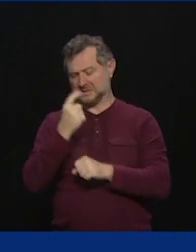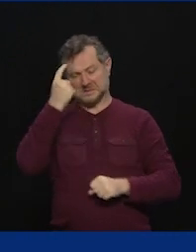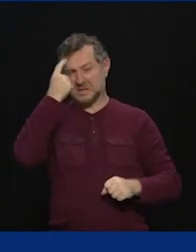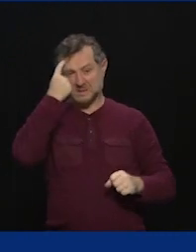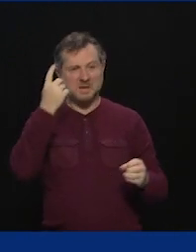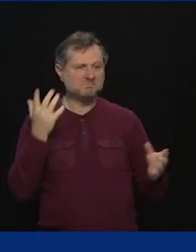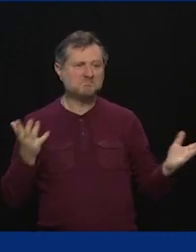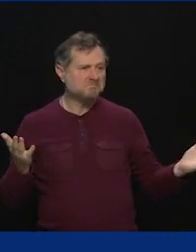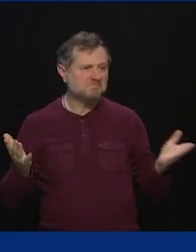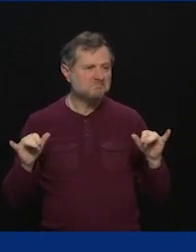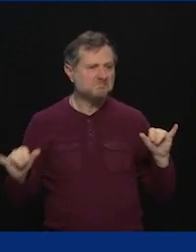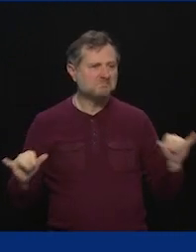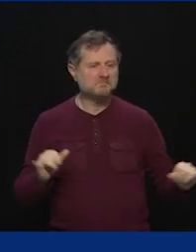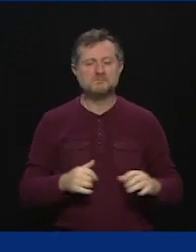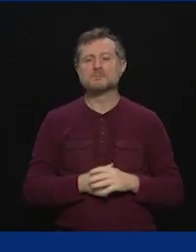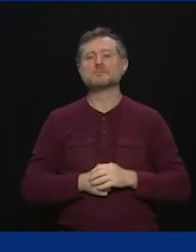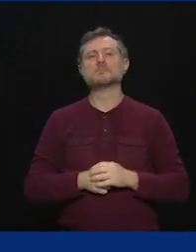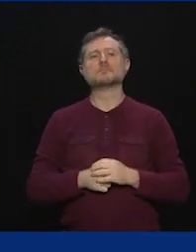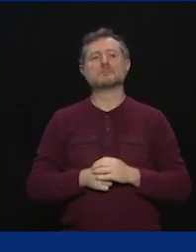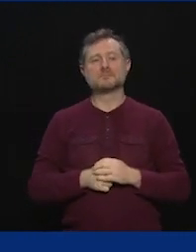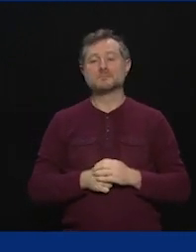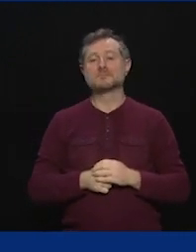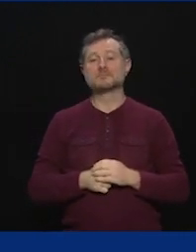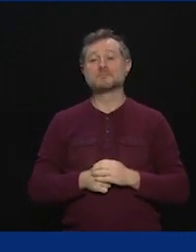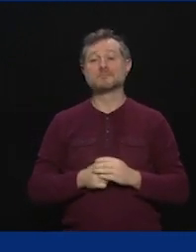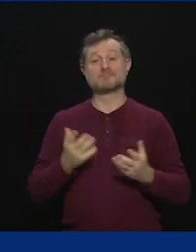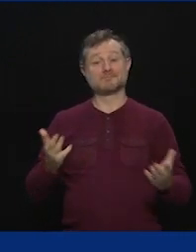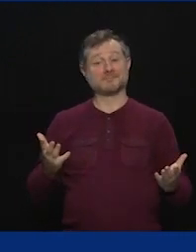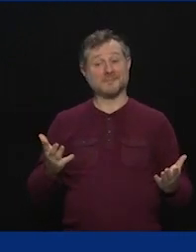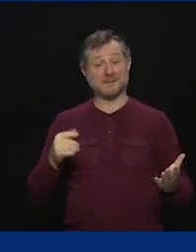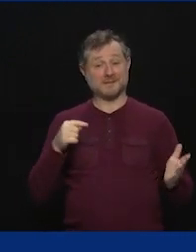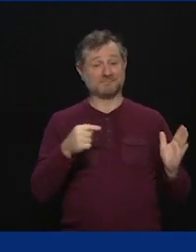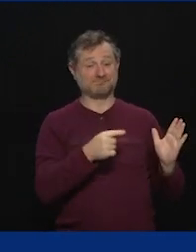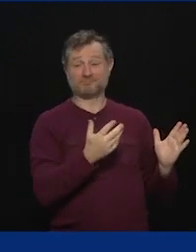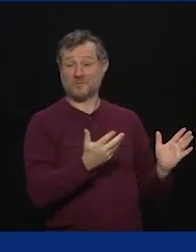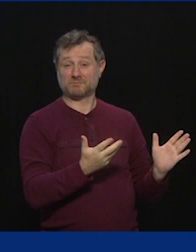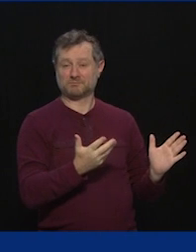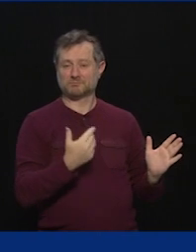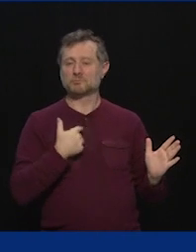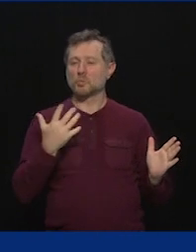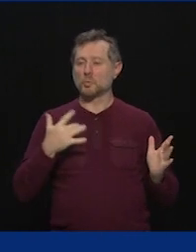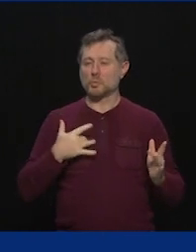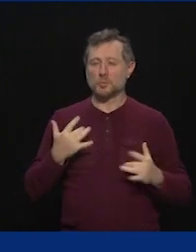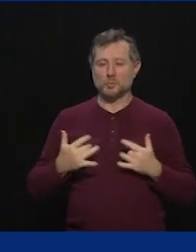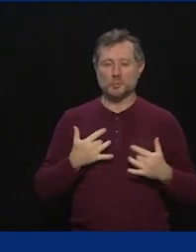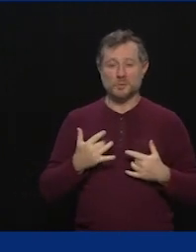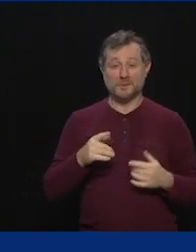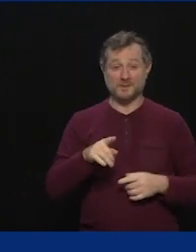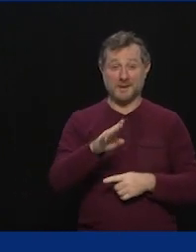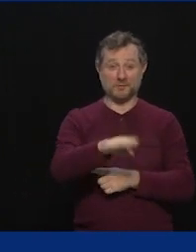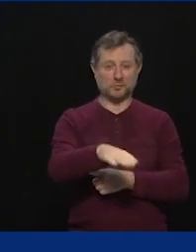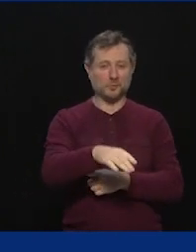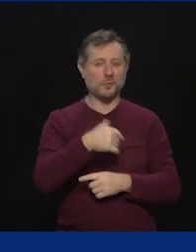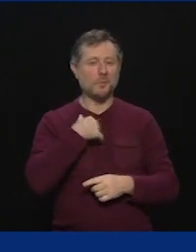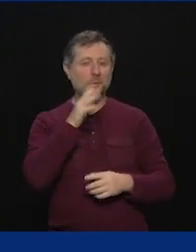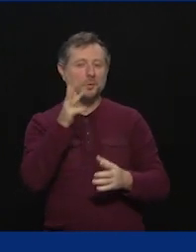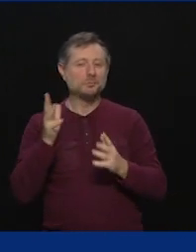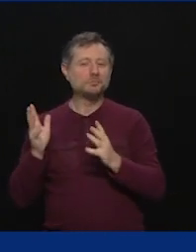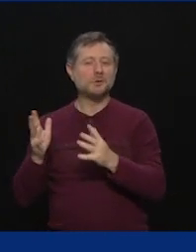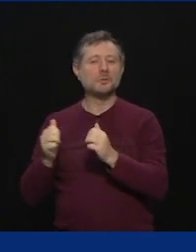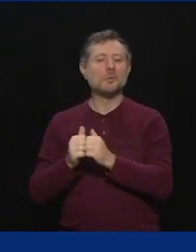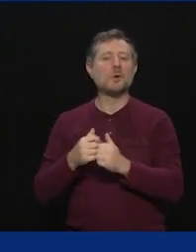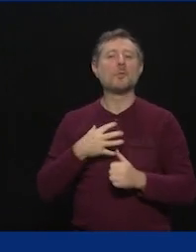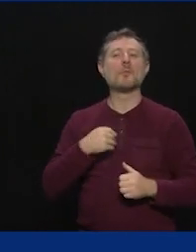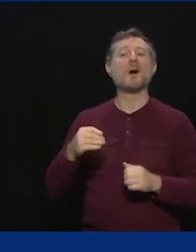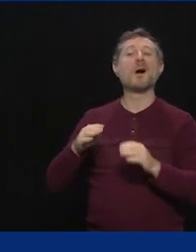This is what we're doing. We're very excited. I'm going to be having a call with the White House later this afternoon to talk about how we're progressing